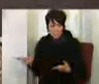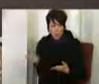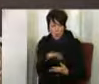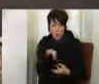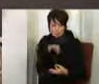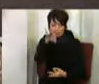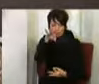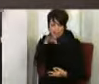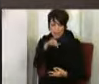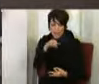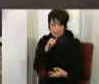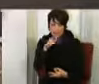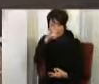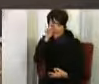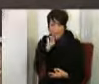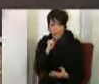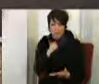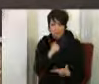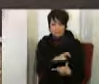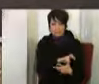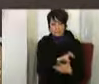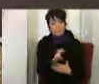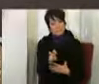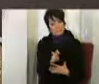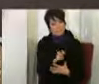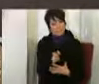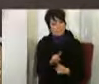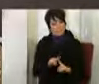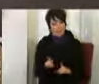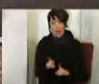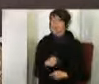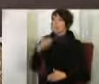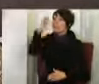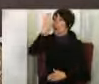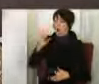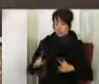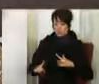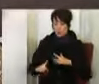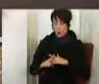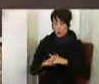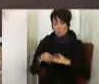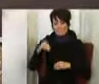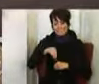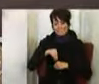It's not because I've been unfaithful to you. It's because God has shown up in me.